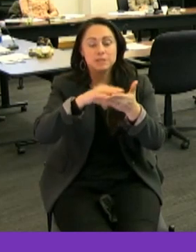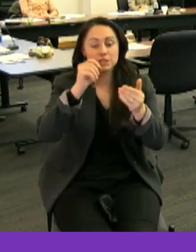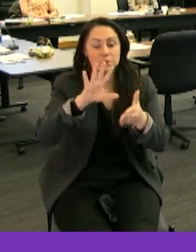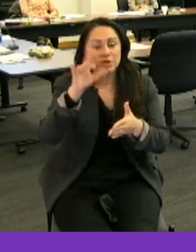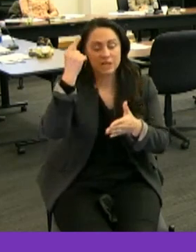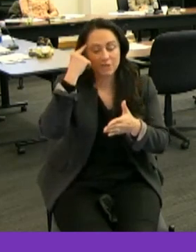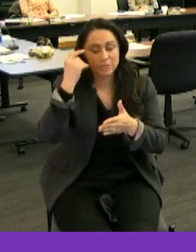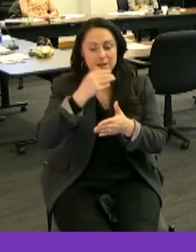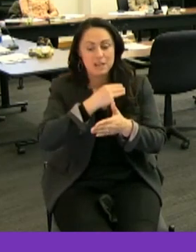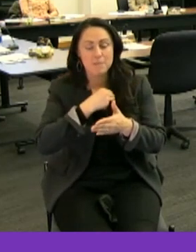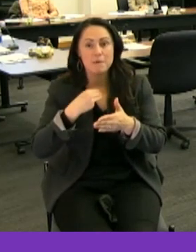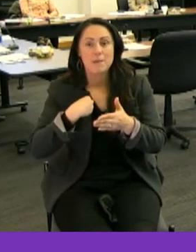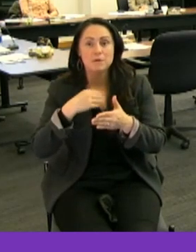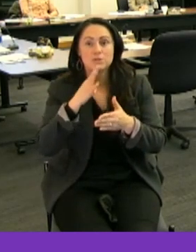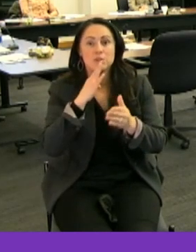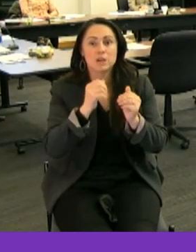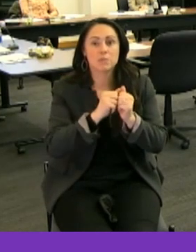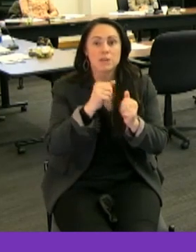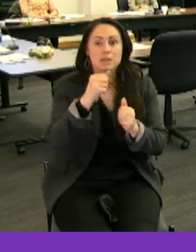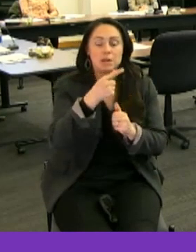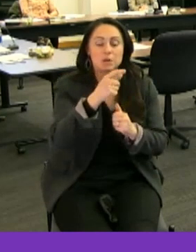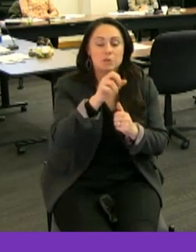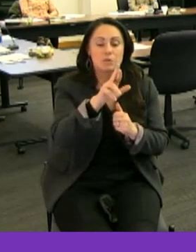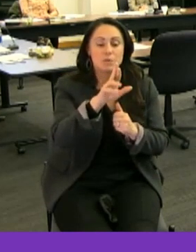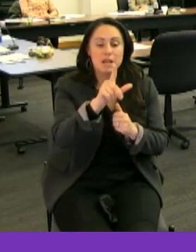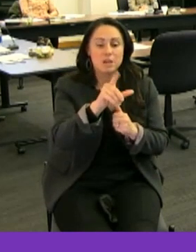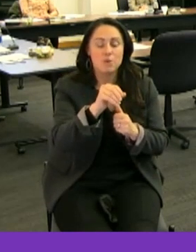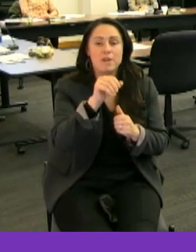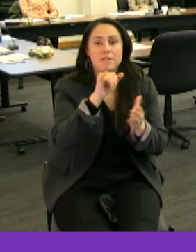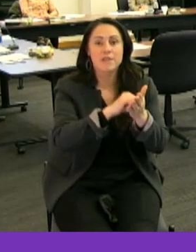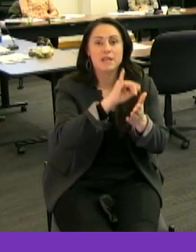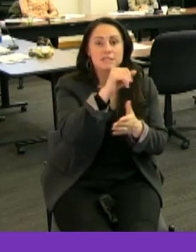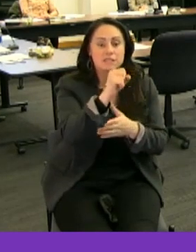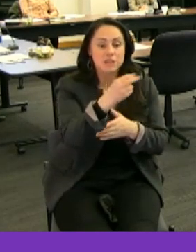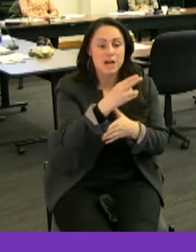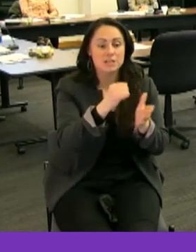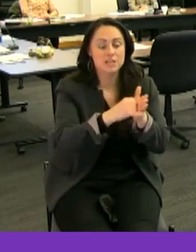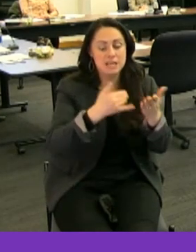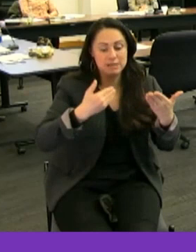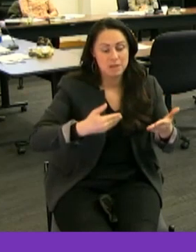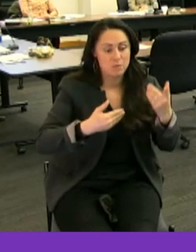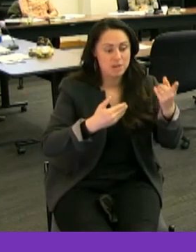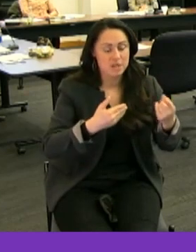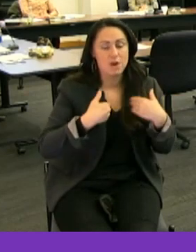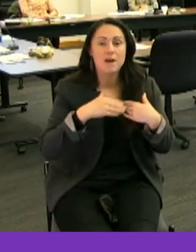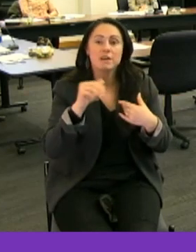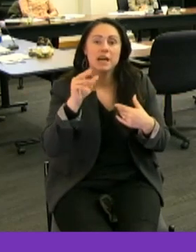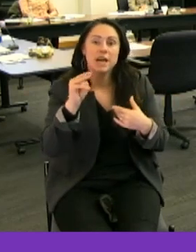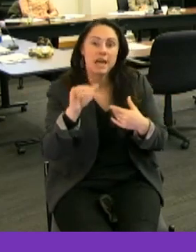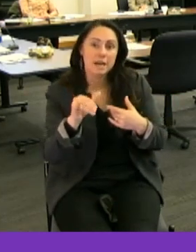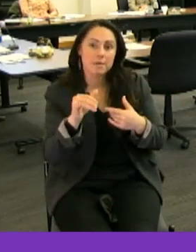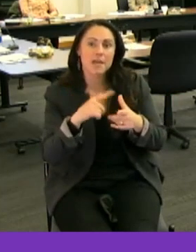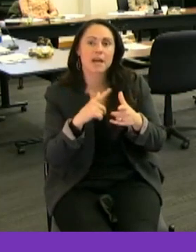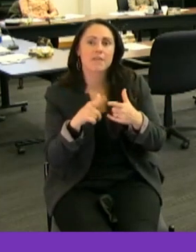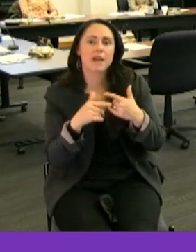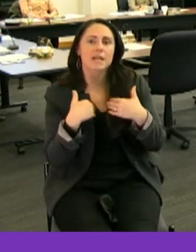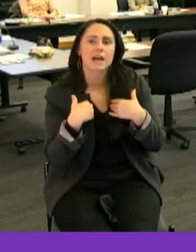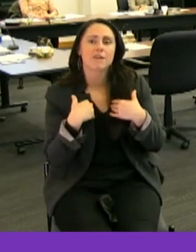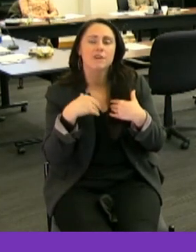members talking to Dean Zuccarello. That's Josh Rodrigo. That's me right there. We got Amy. And then we